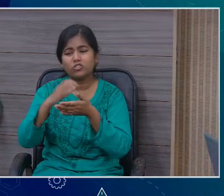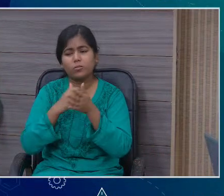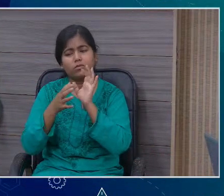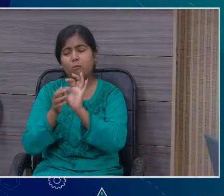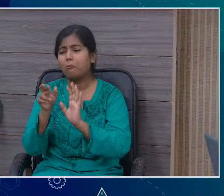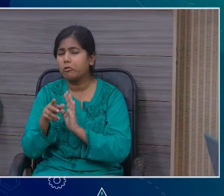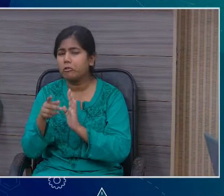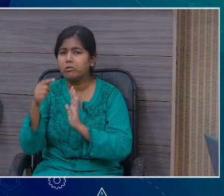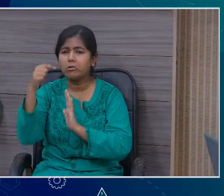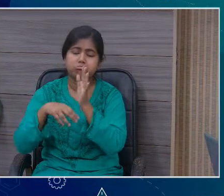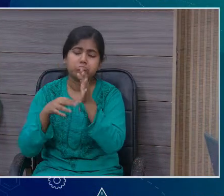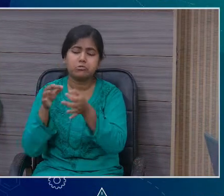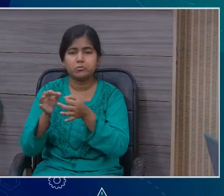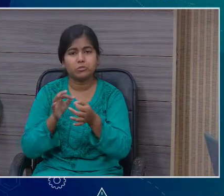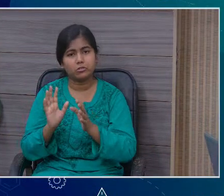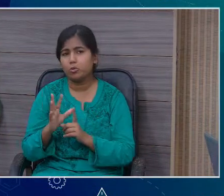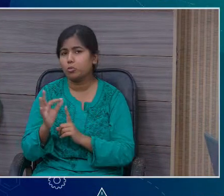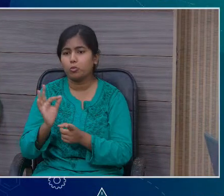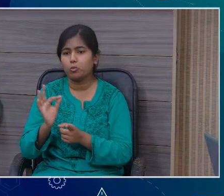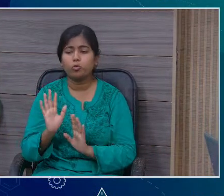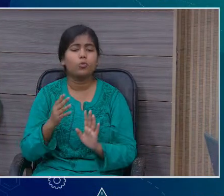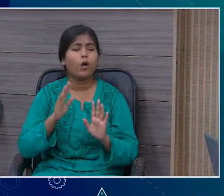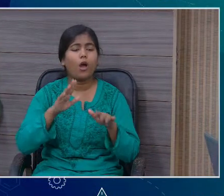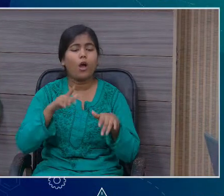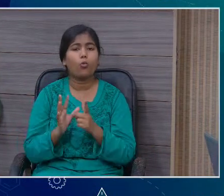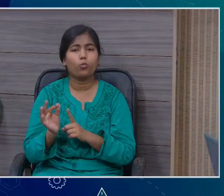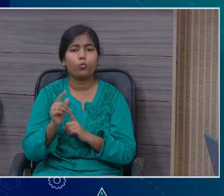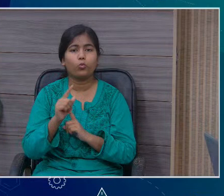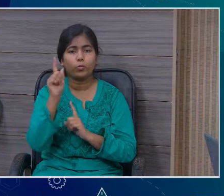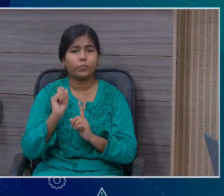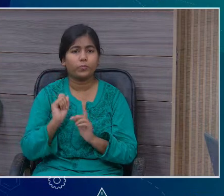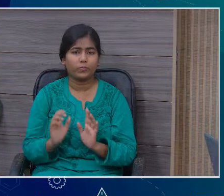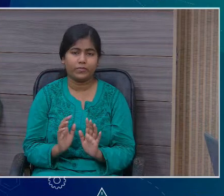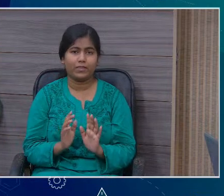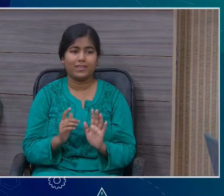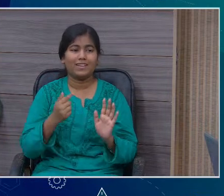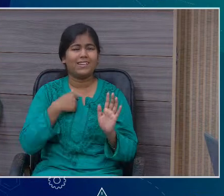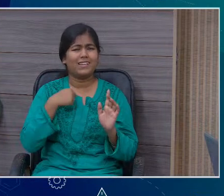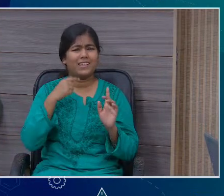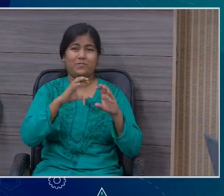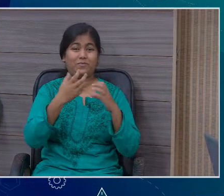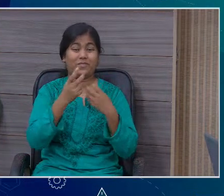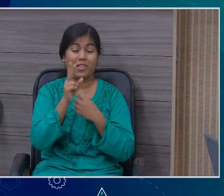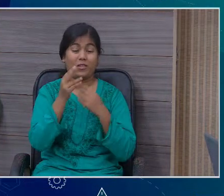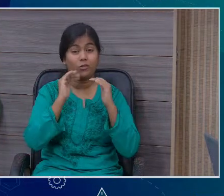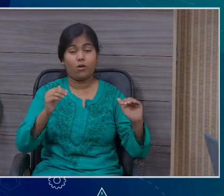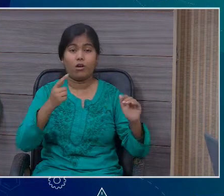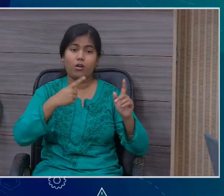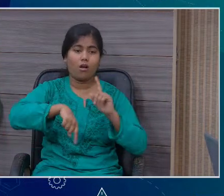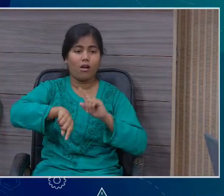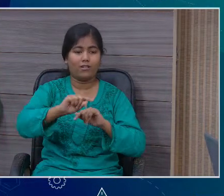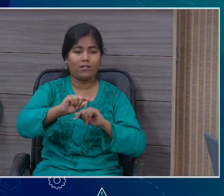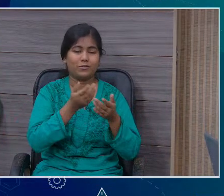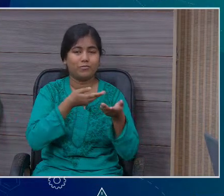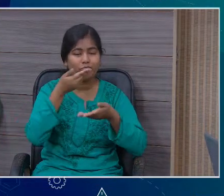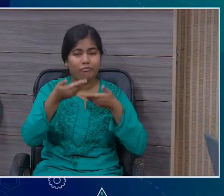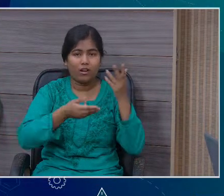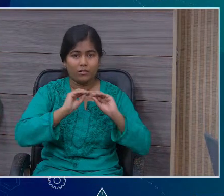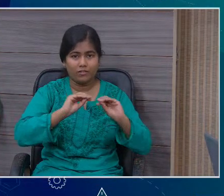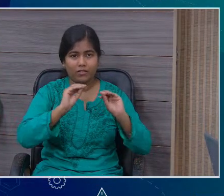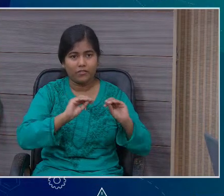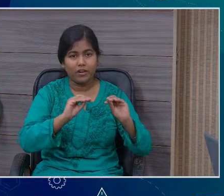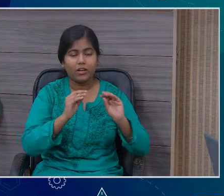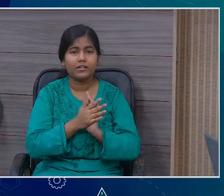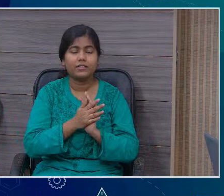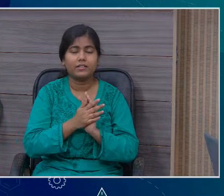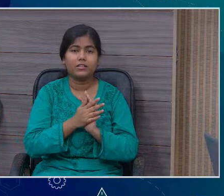So how can you do that? See, as we are dealing with children in class 12th, most of the children, even with some or